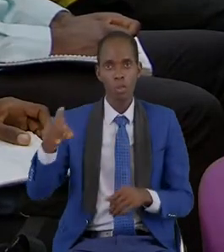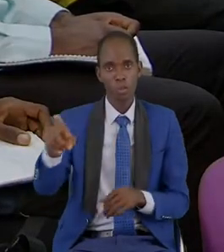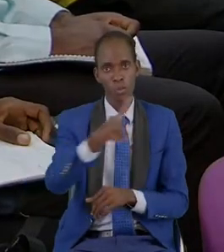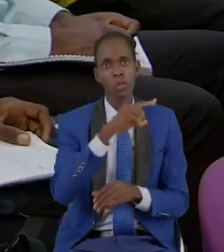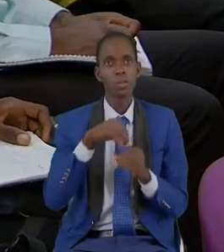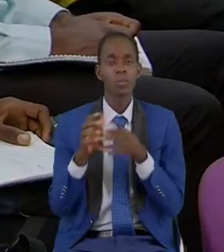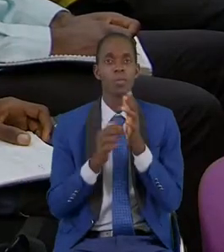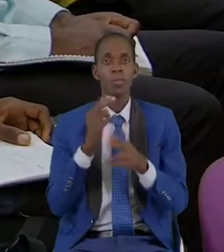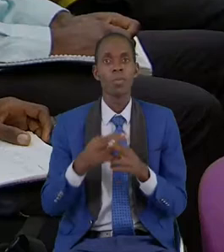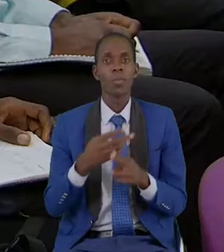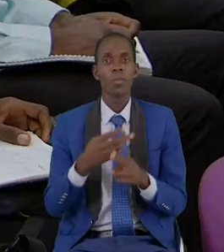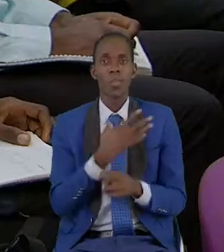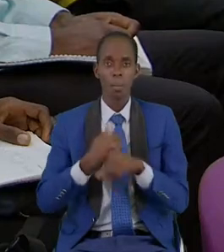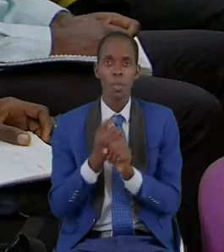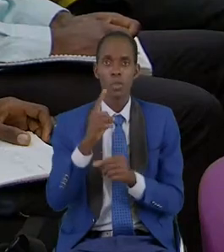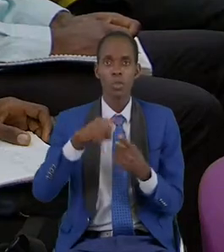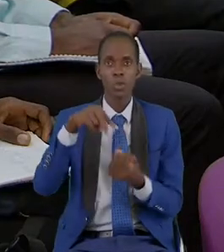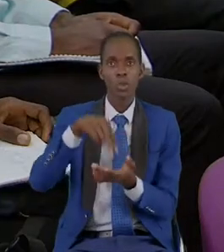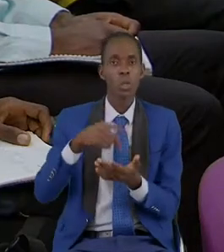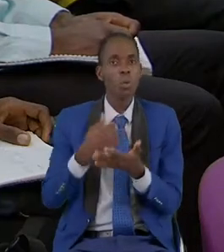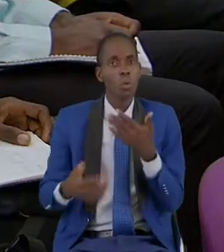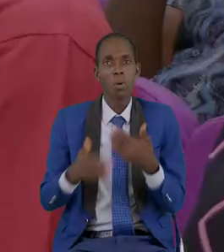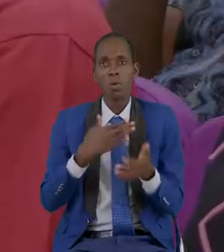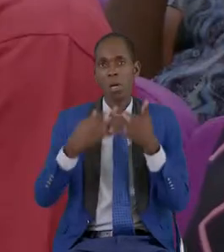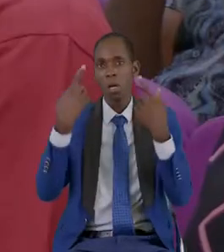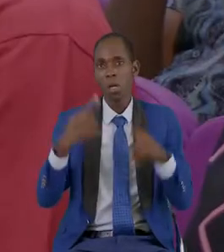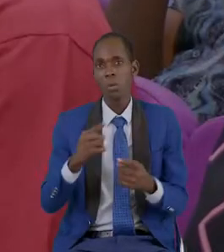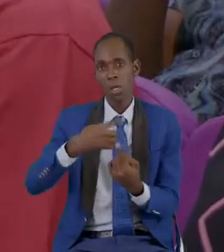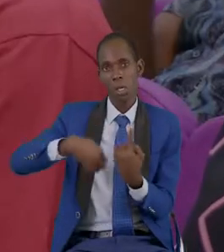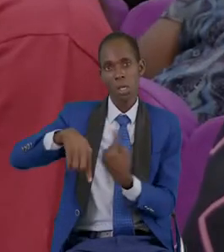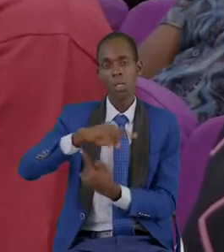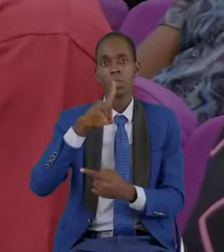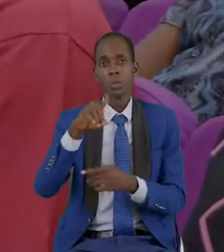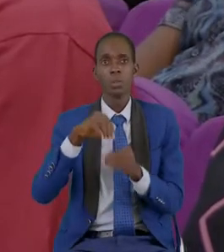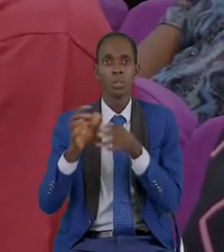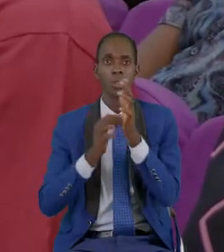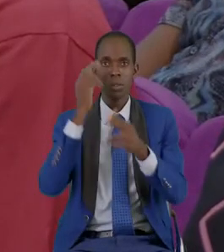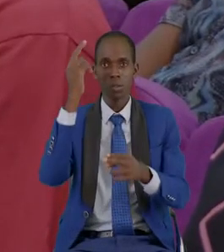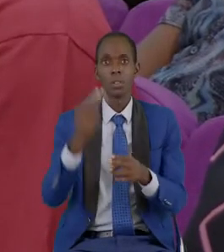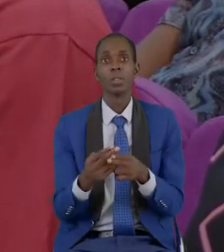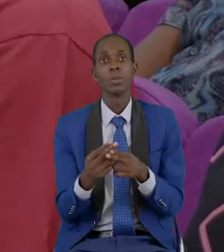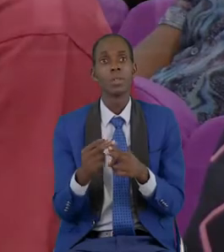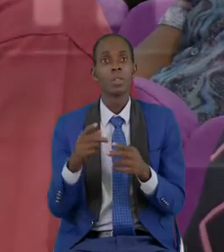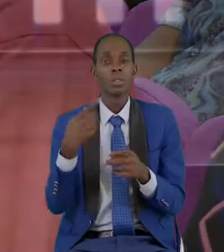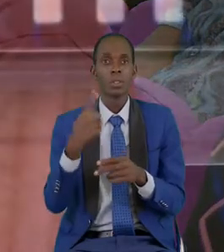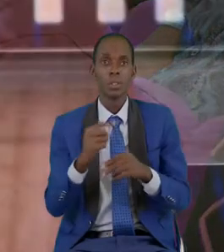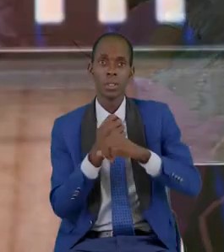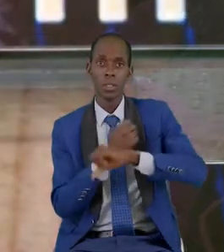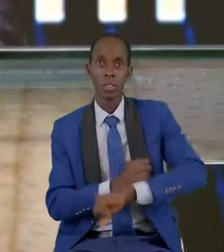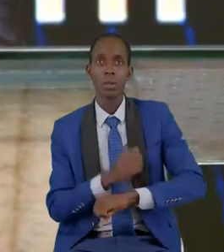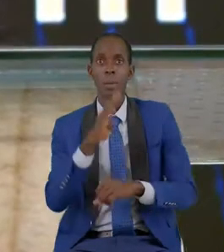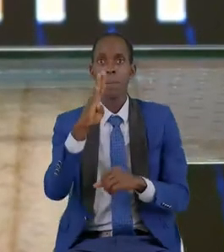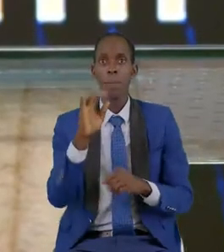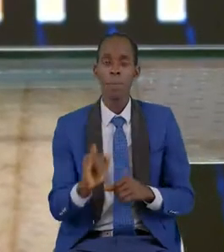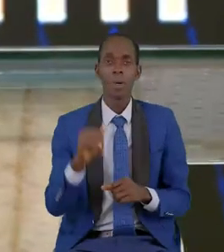stand, whatever is happening around you, in Jesus' name. the defense by